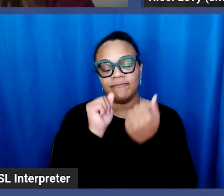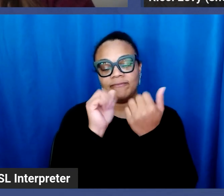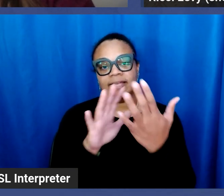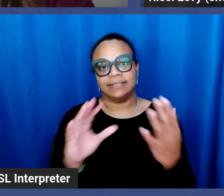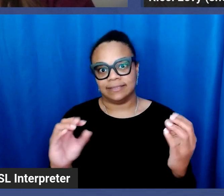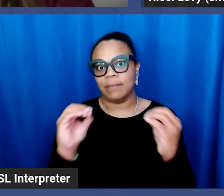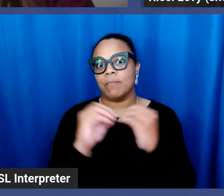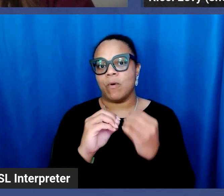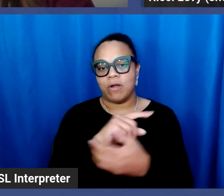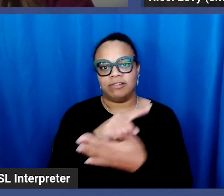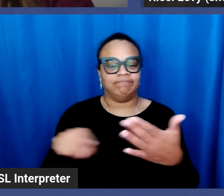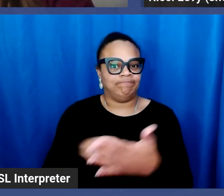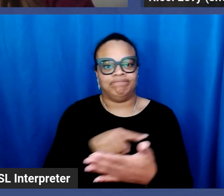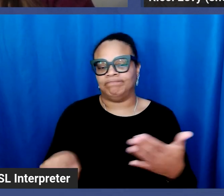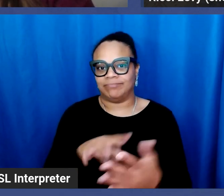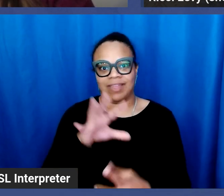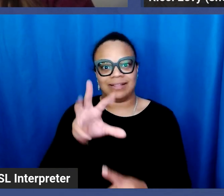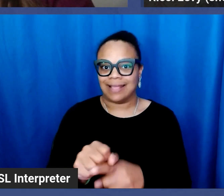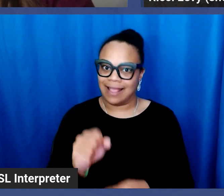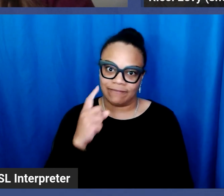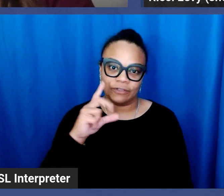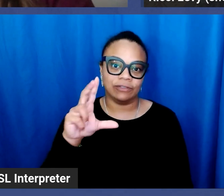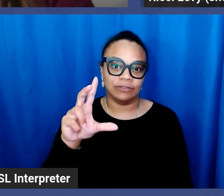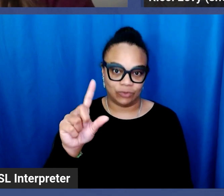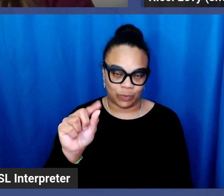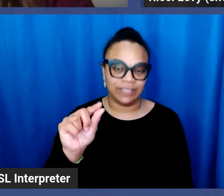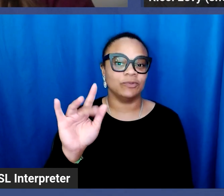more fire in 2025.